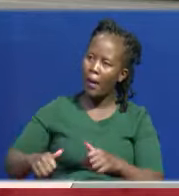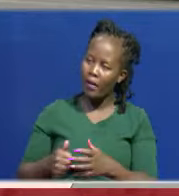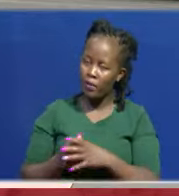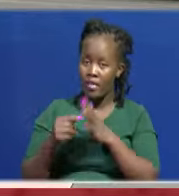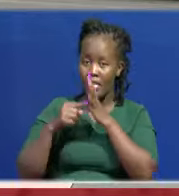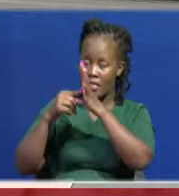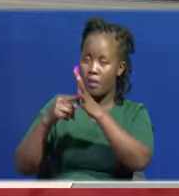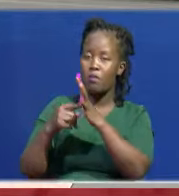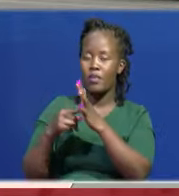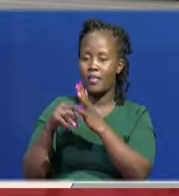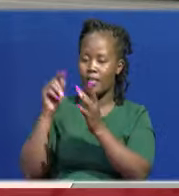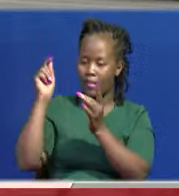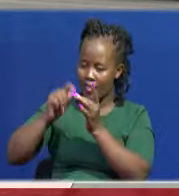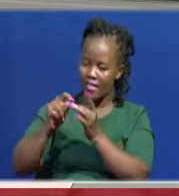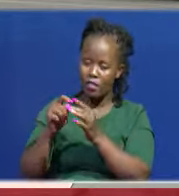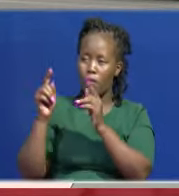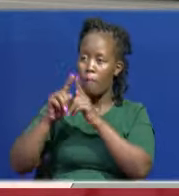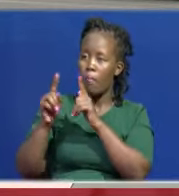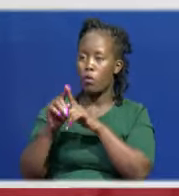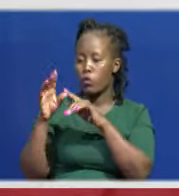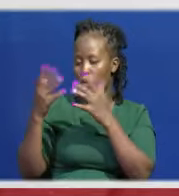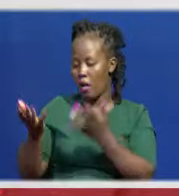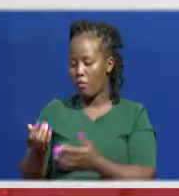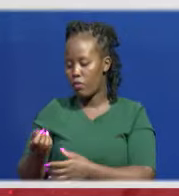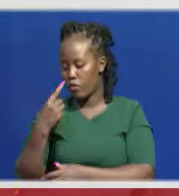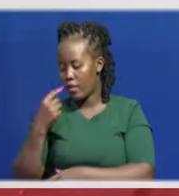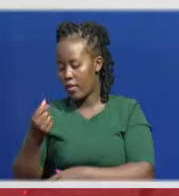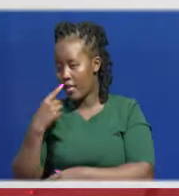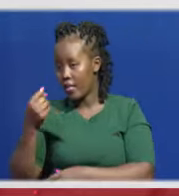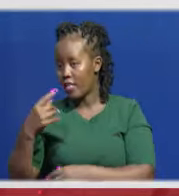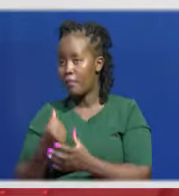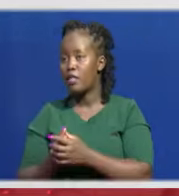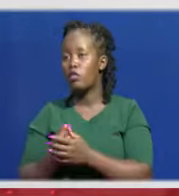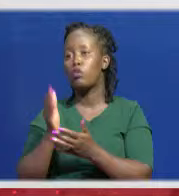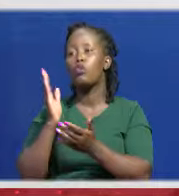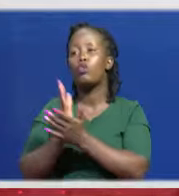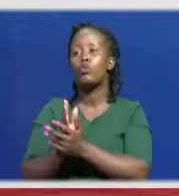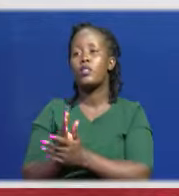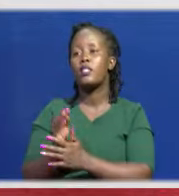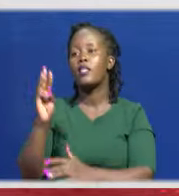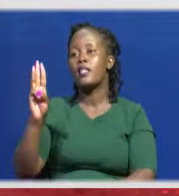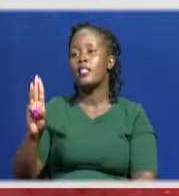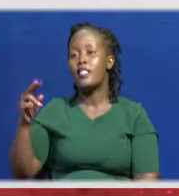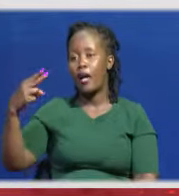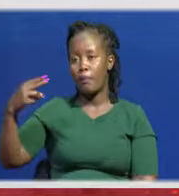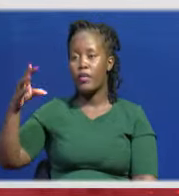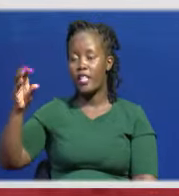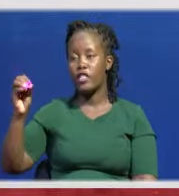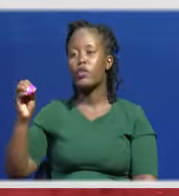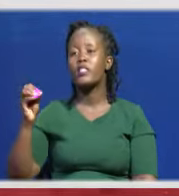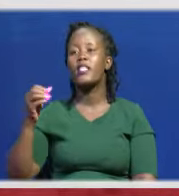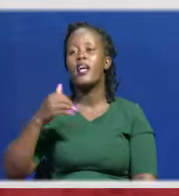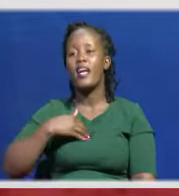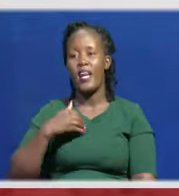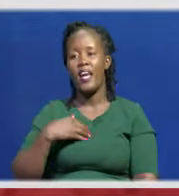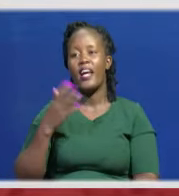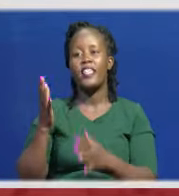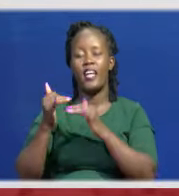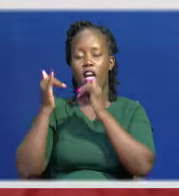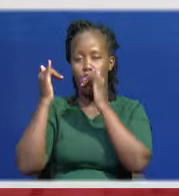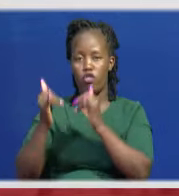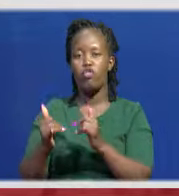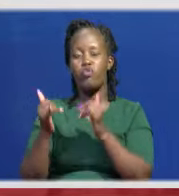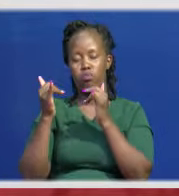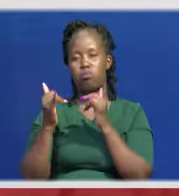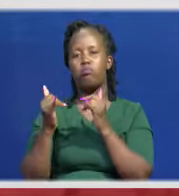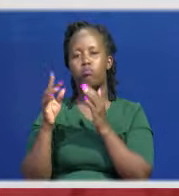case detection and coverage with treatment. Yes, WHO provided new guidance around shorter courses